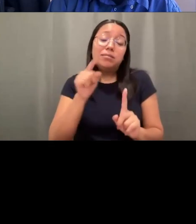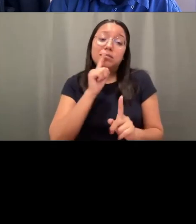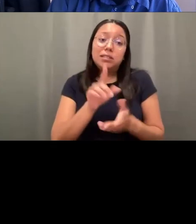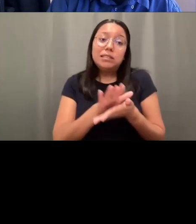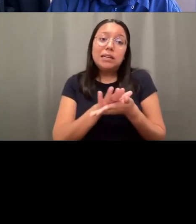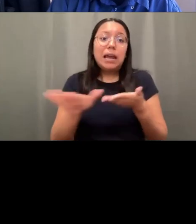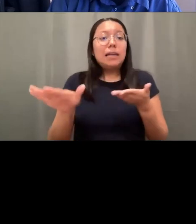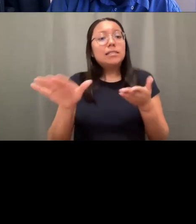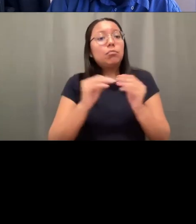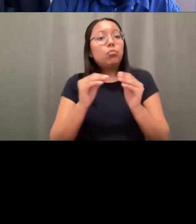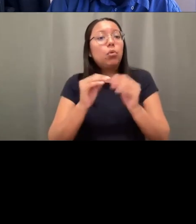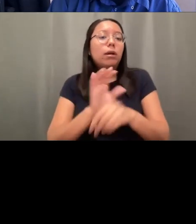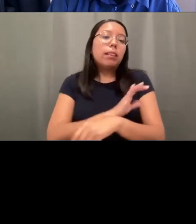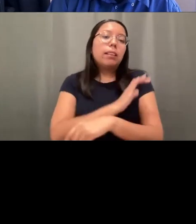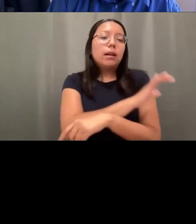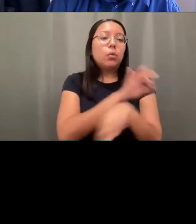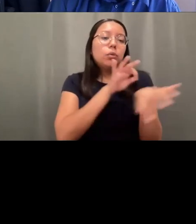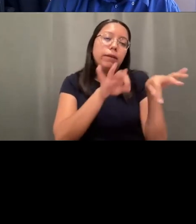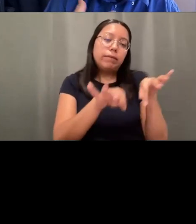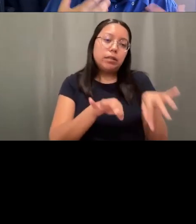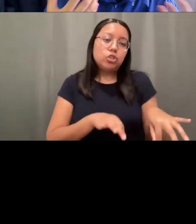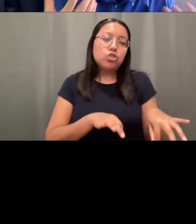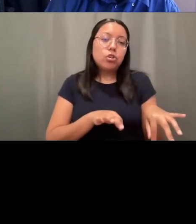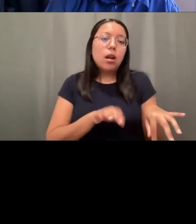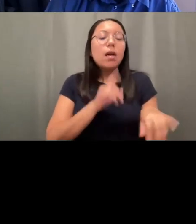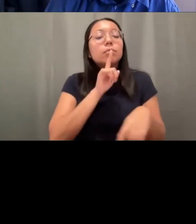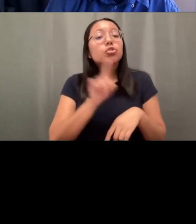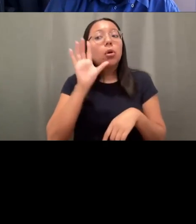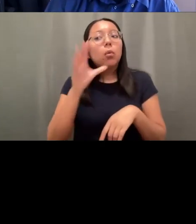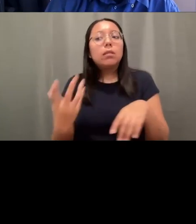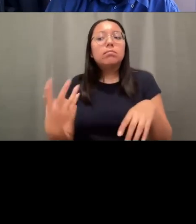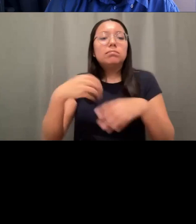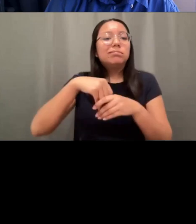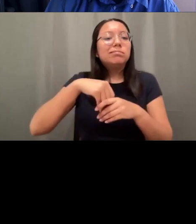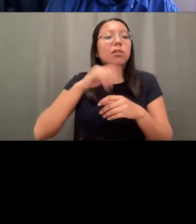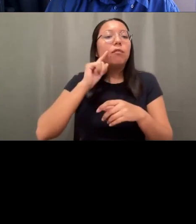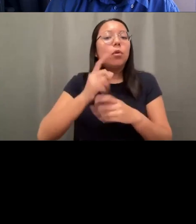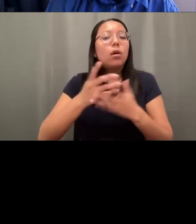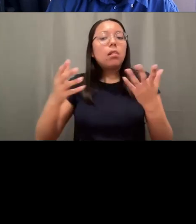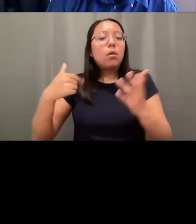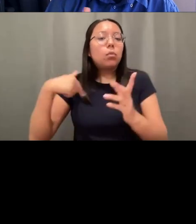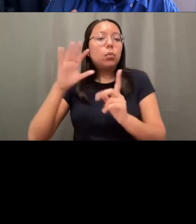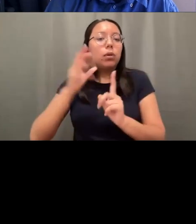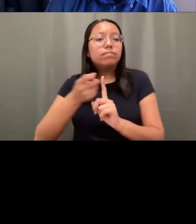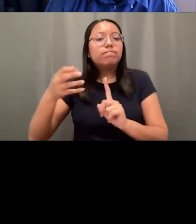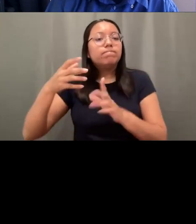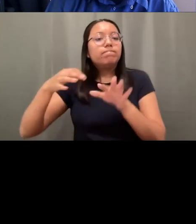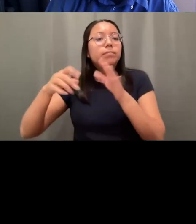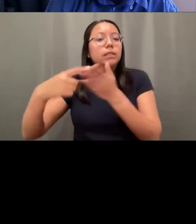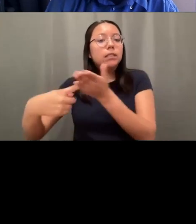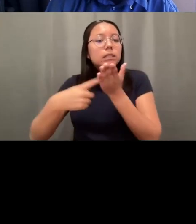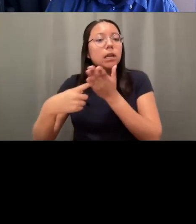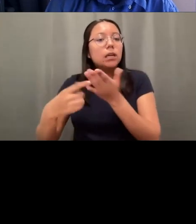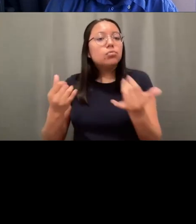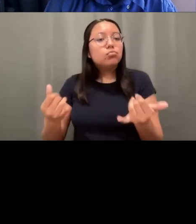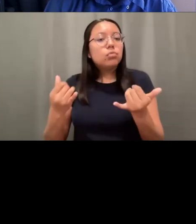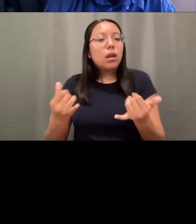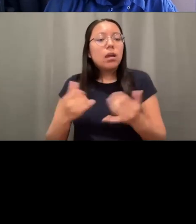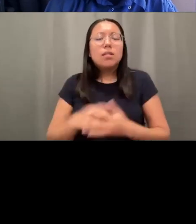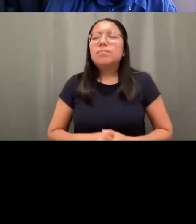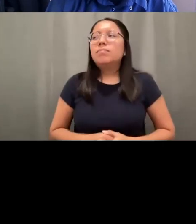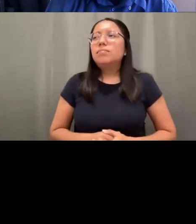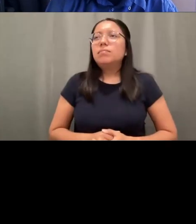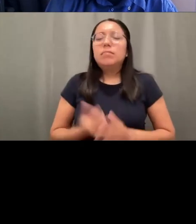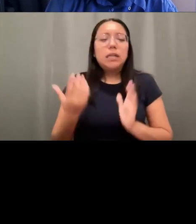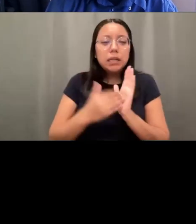is going to cover a lot of what we talk about today. But again, what does it mean when we look at a wide range of